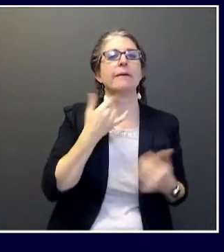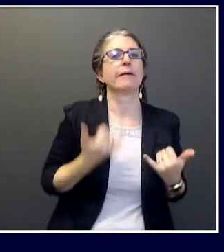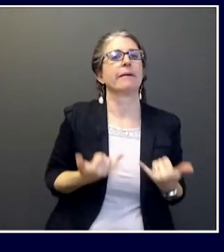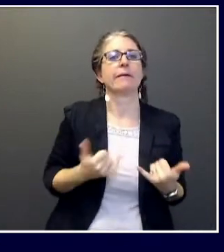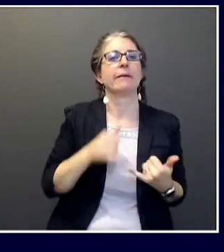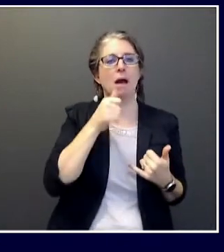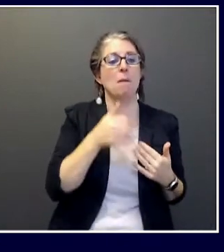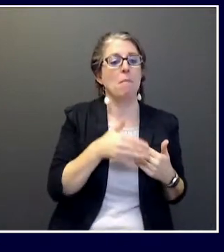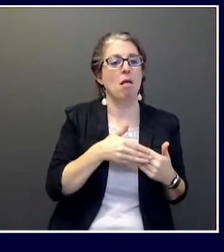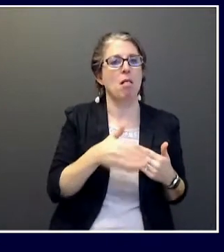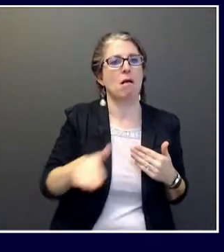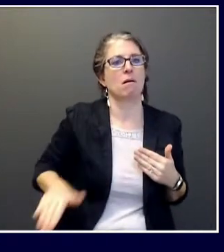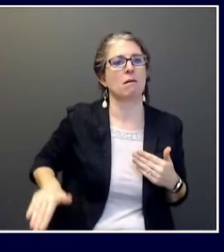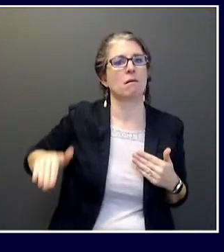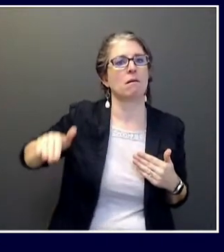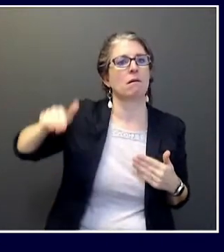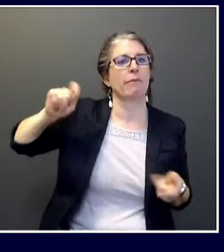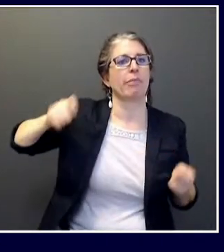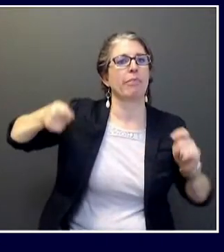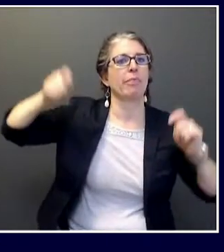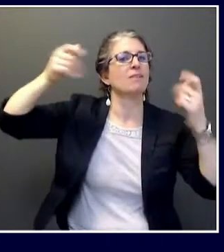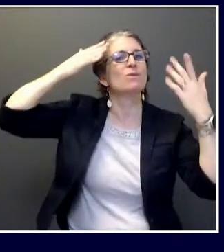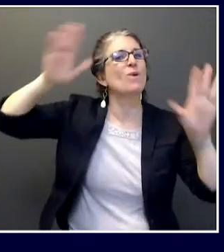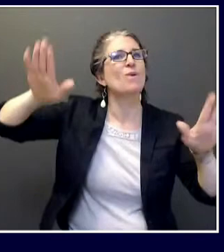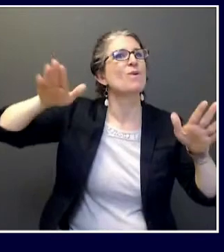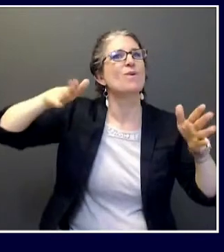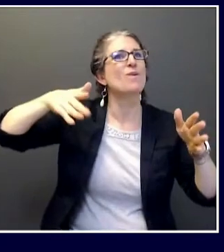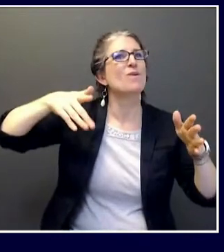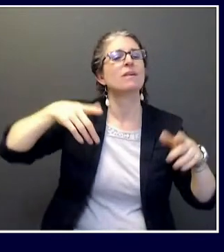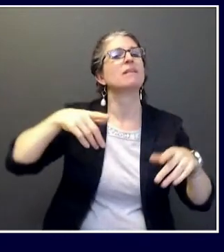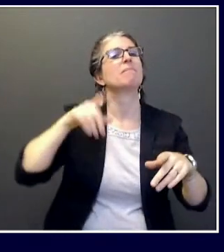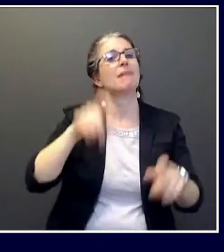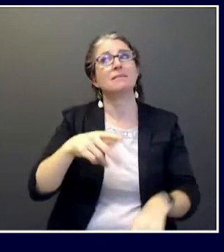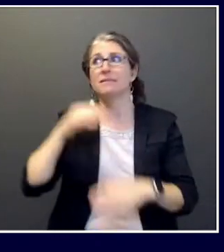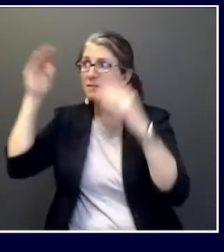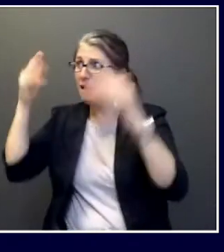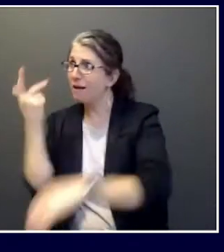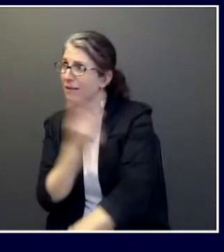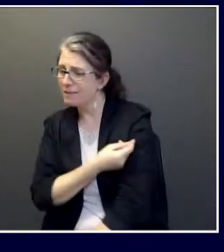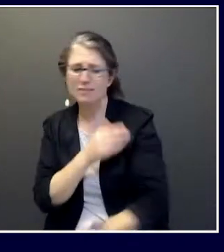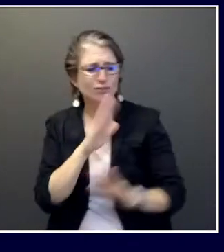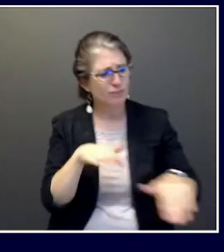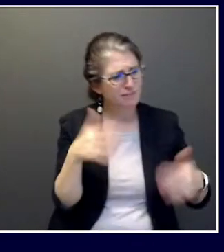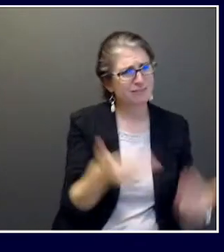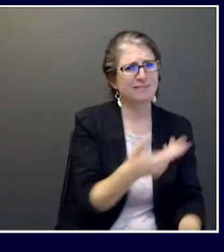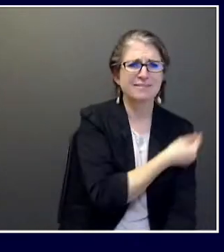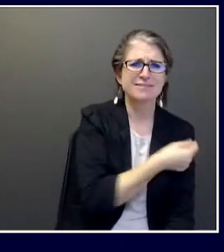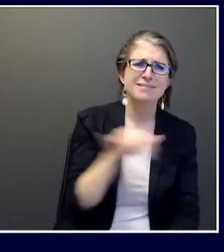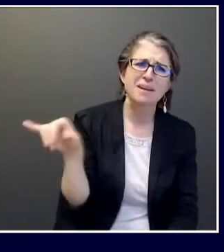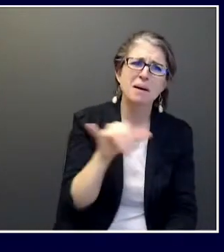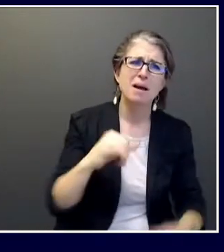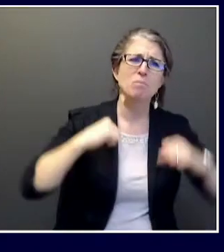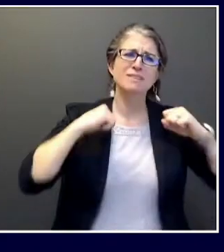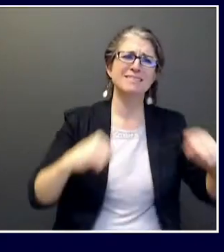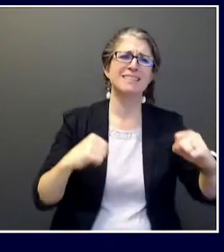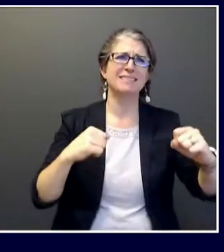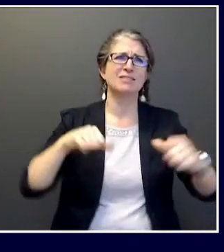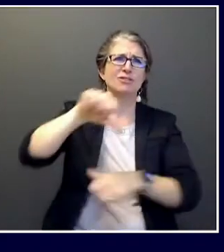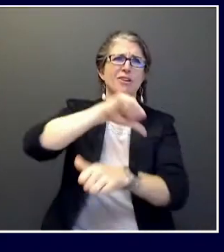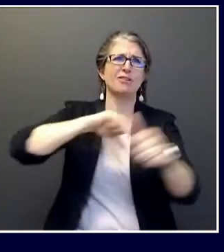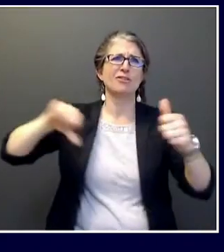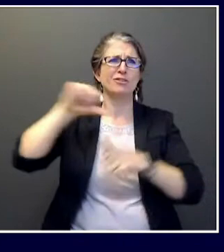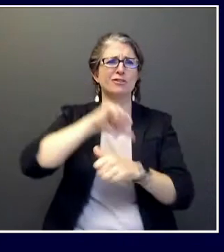vaccinated should apply that same approach to their own kids. I think personally, those are the two things that are going on. But